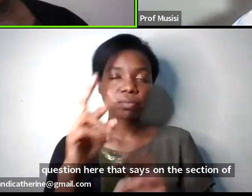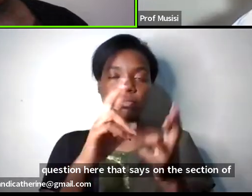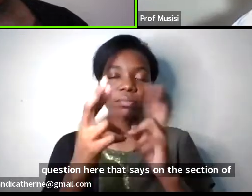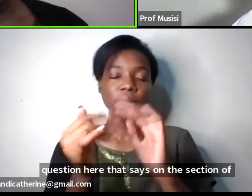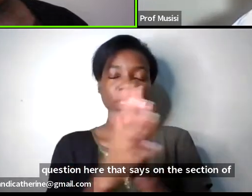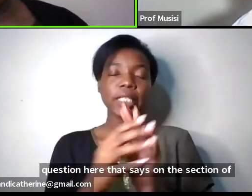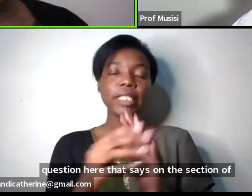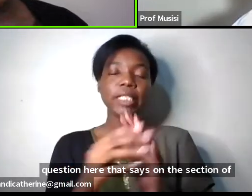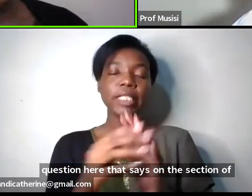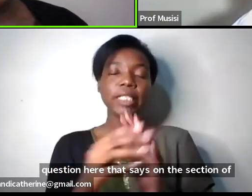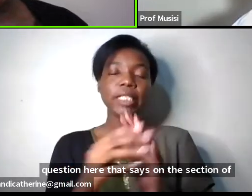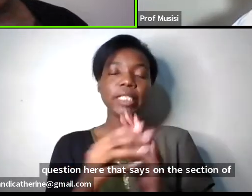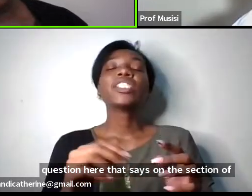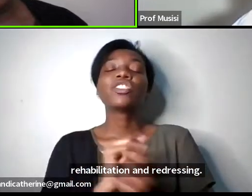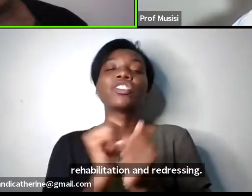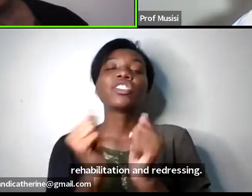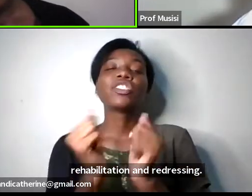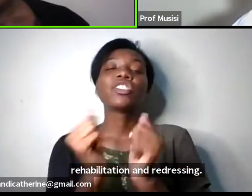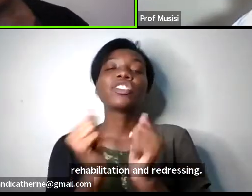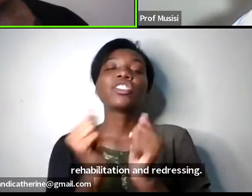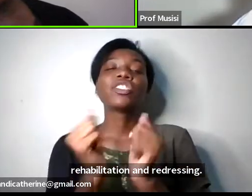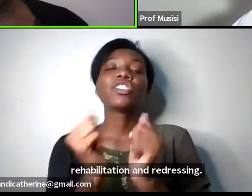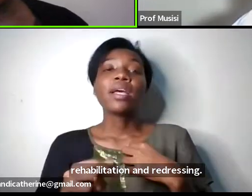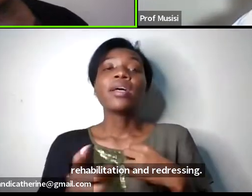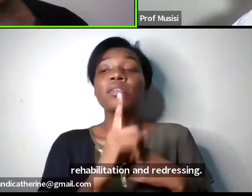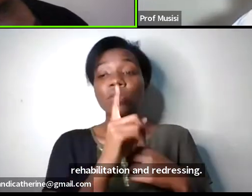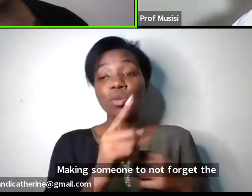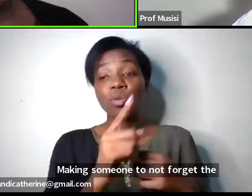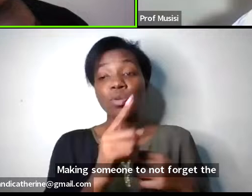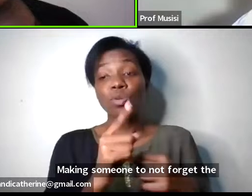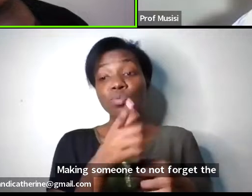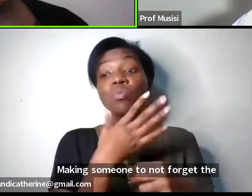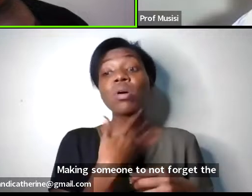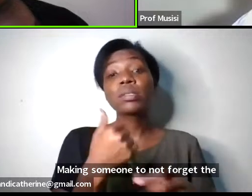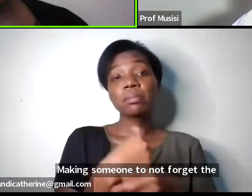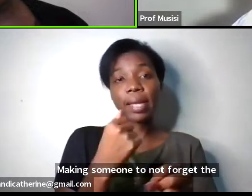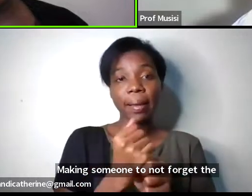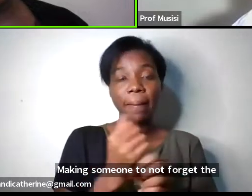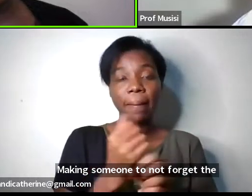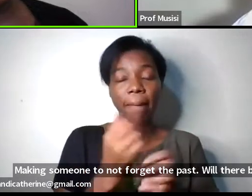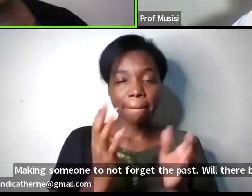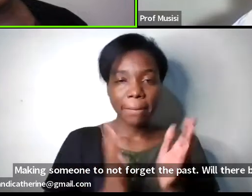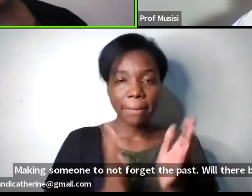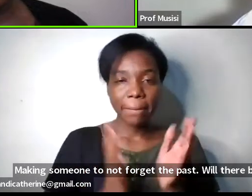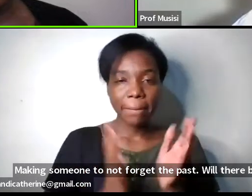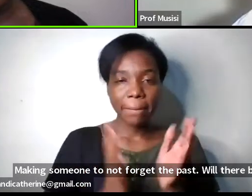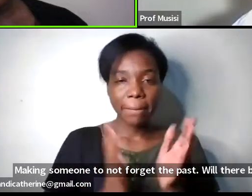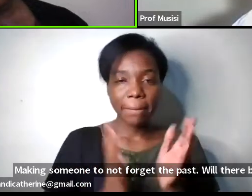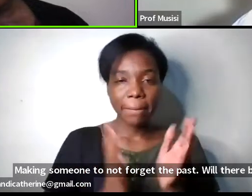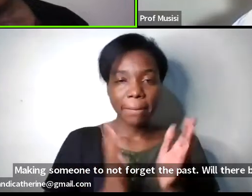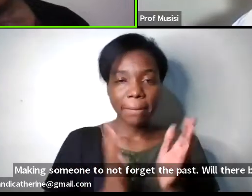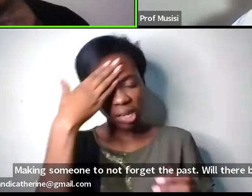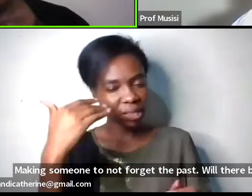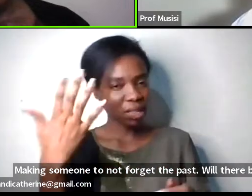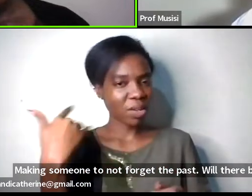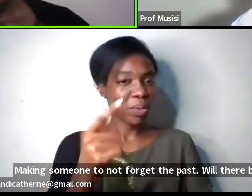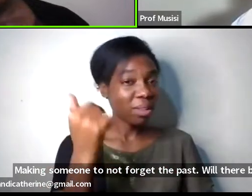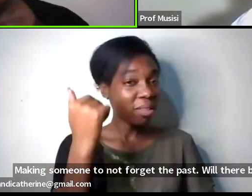making someone to not forget the past, will there be negativities in their developmental status?